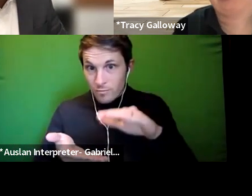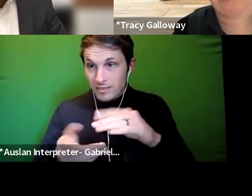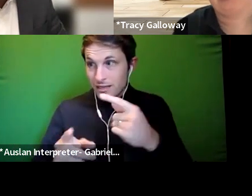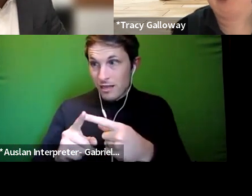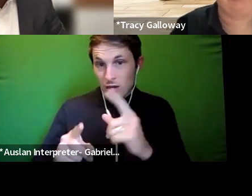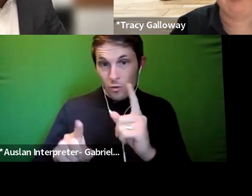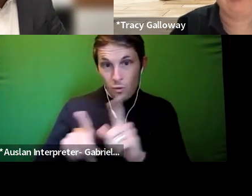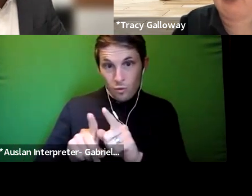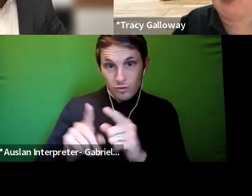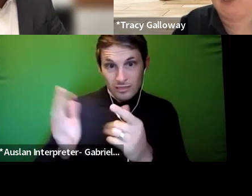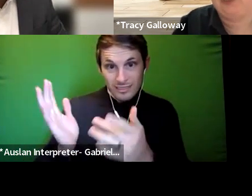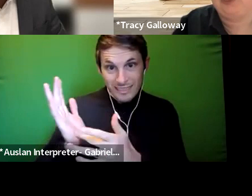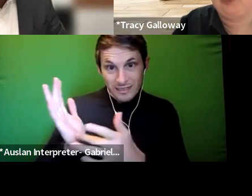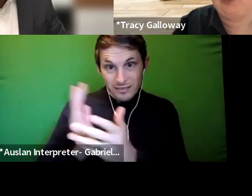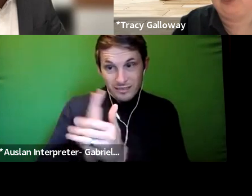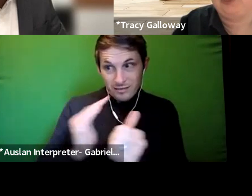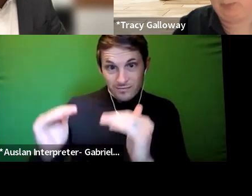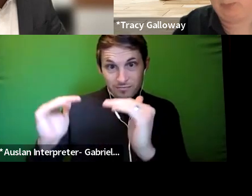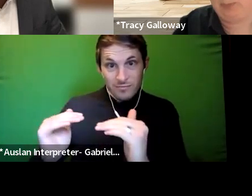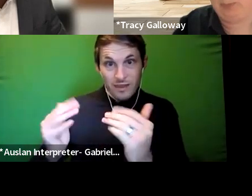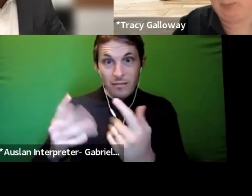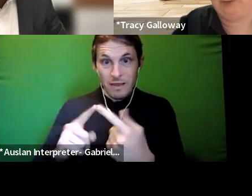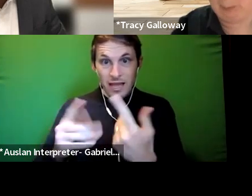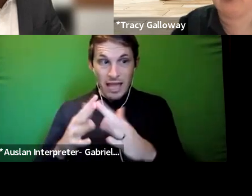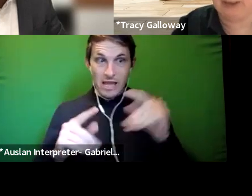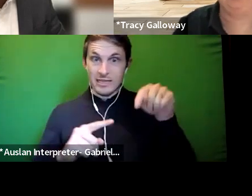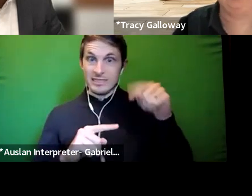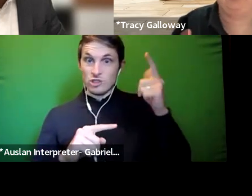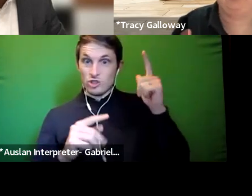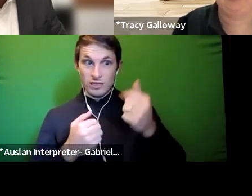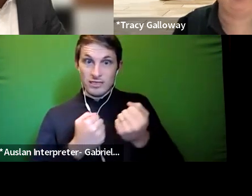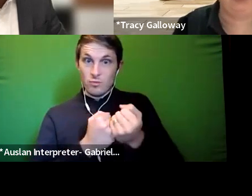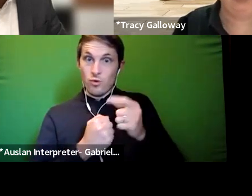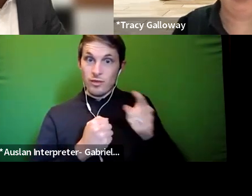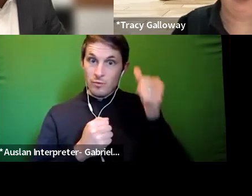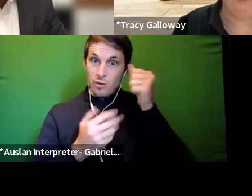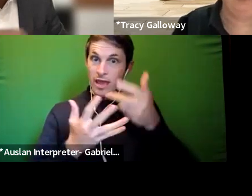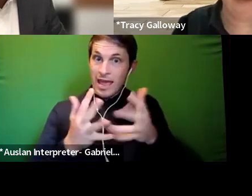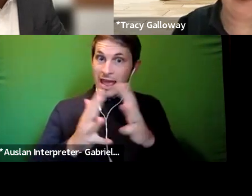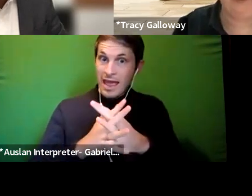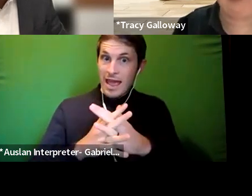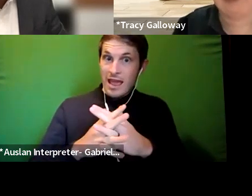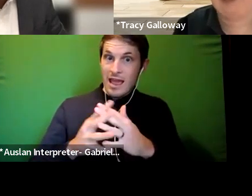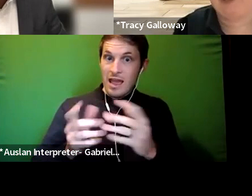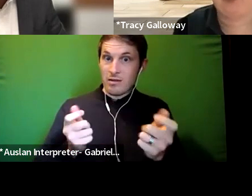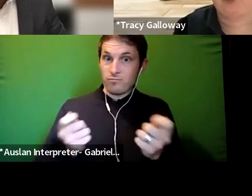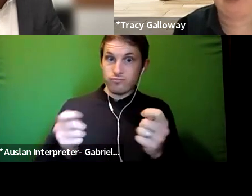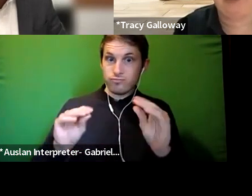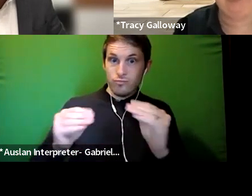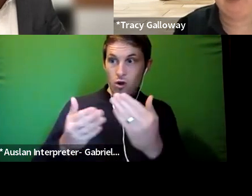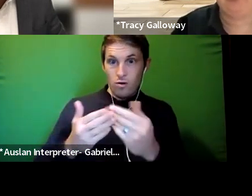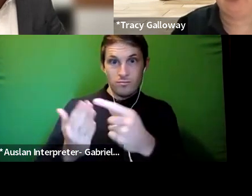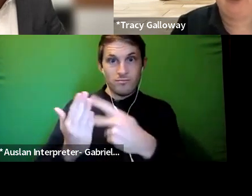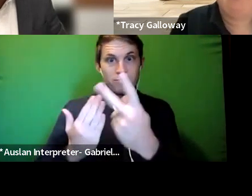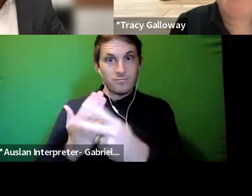just how academics can be supported to then continue to build these platforms and the content and be able to do